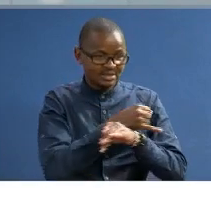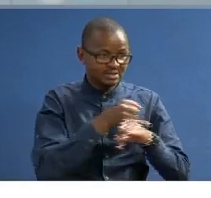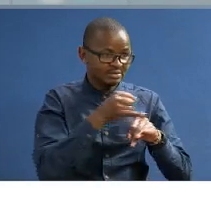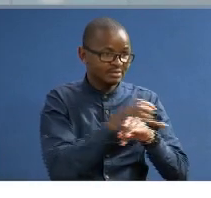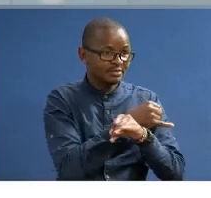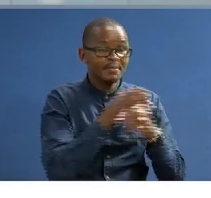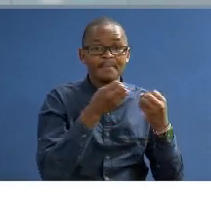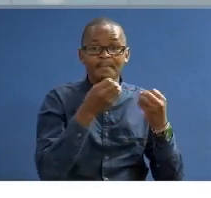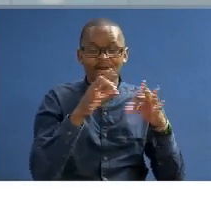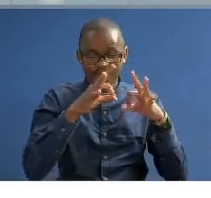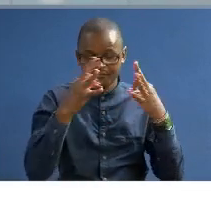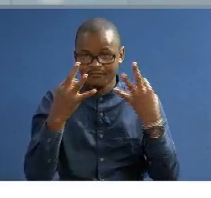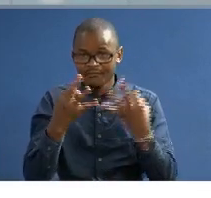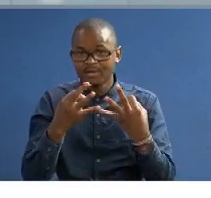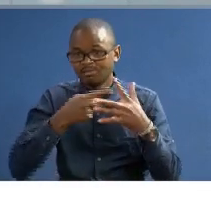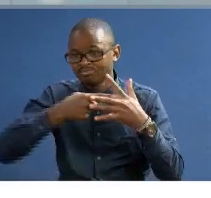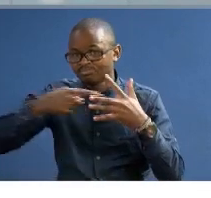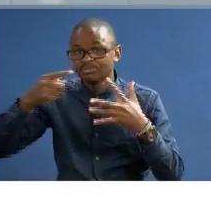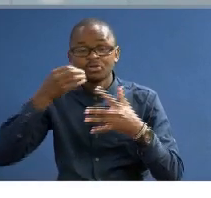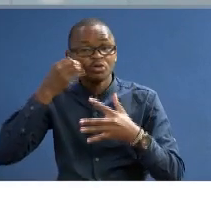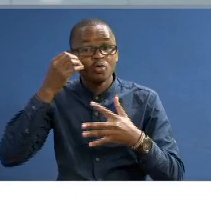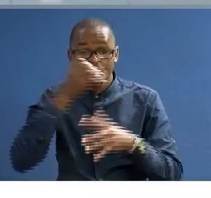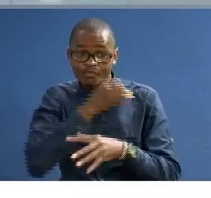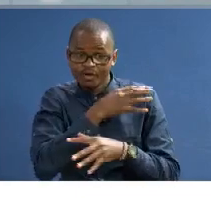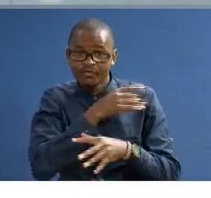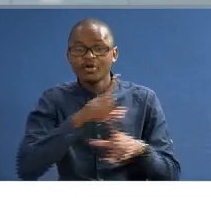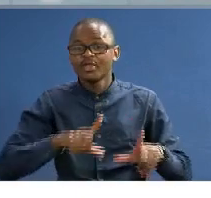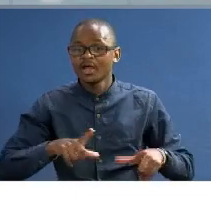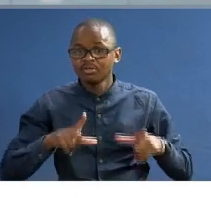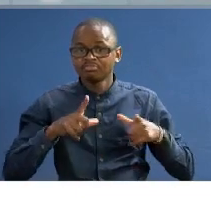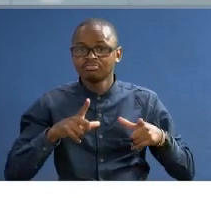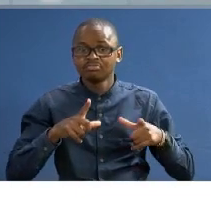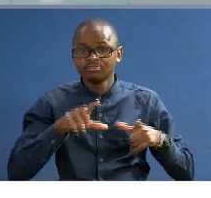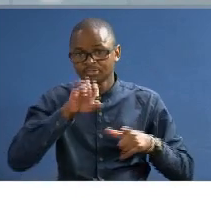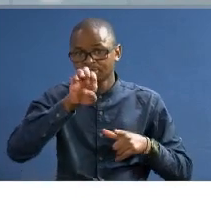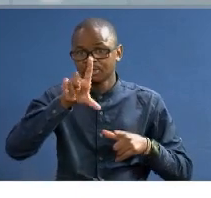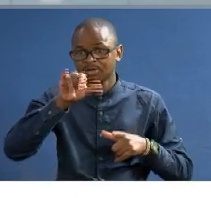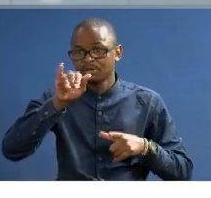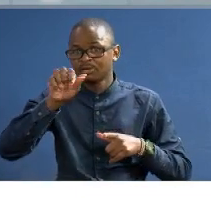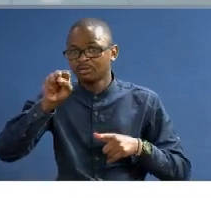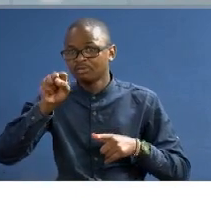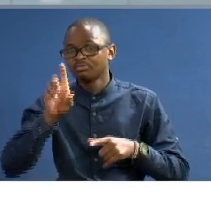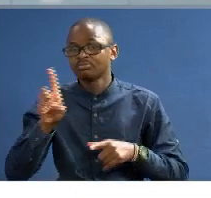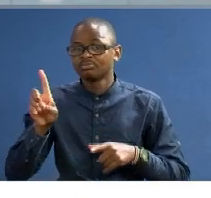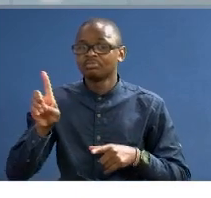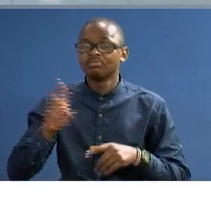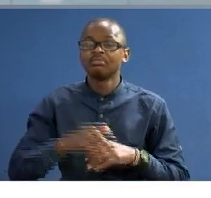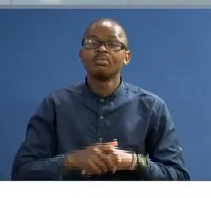injuries. Dozens of families too fled their homes fearing for their lives. Elias Ombogo begins our bulletin.